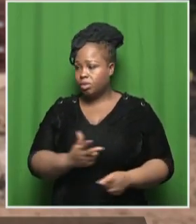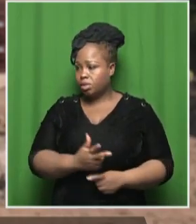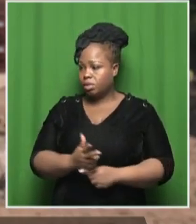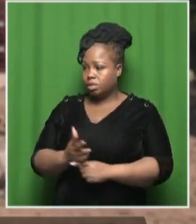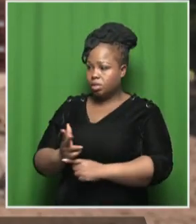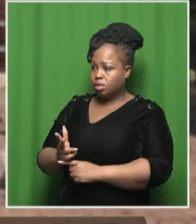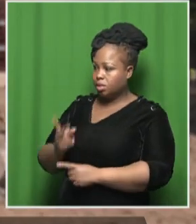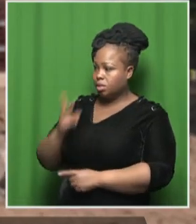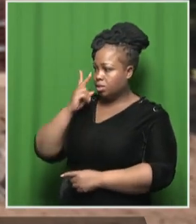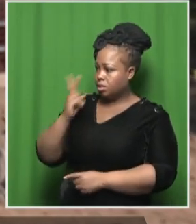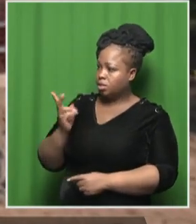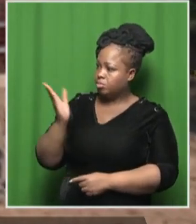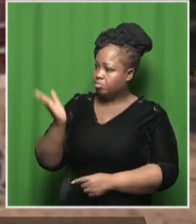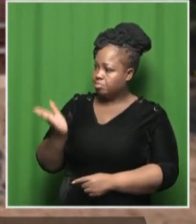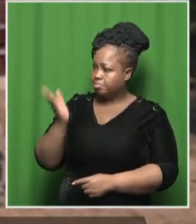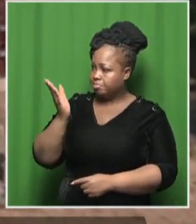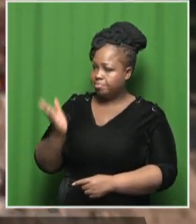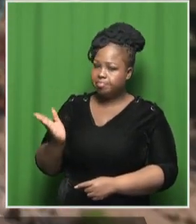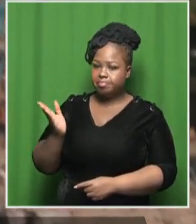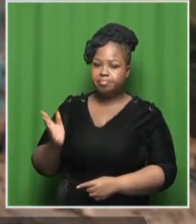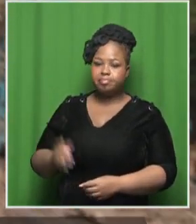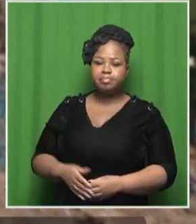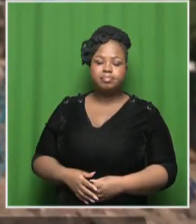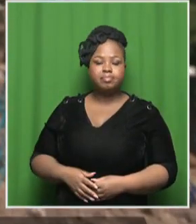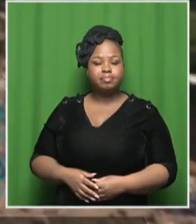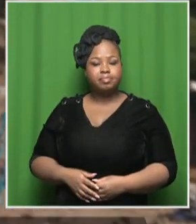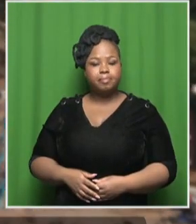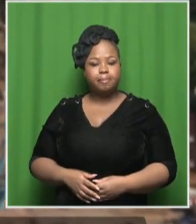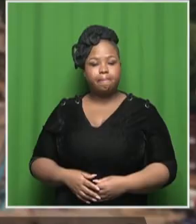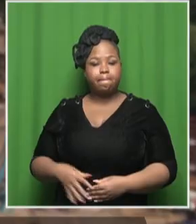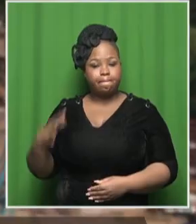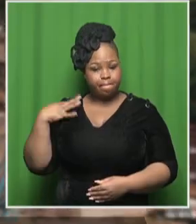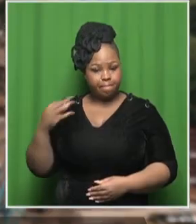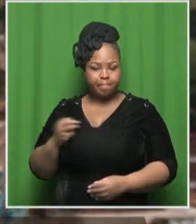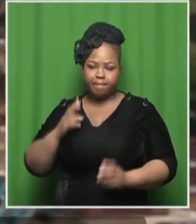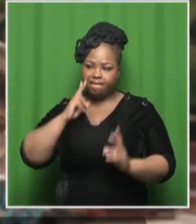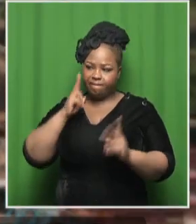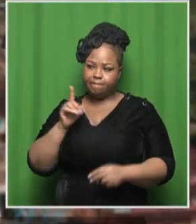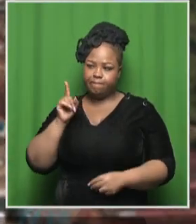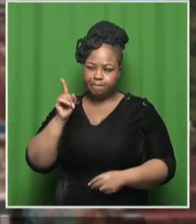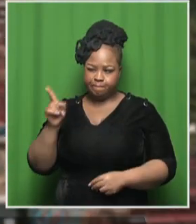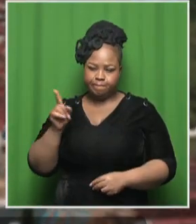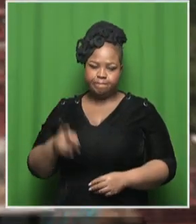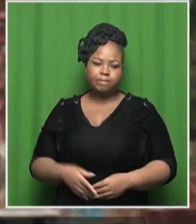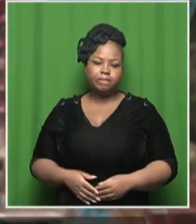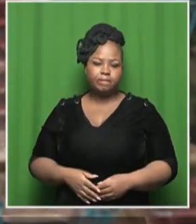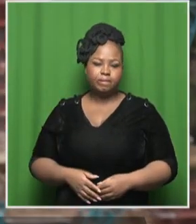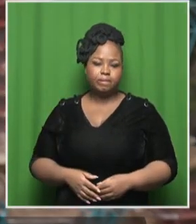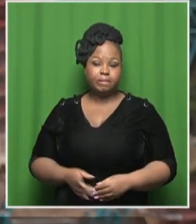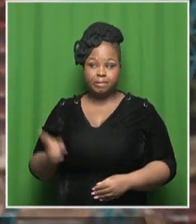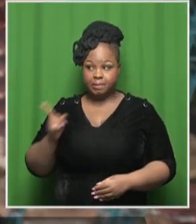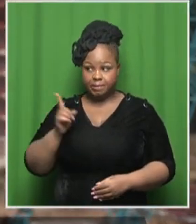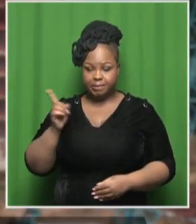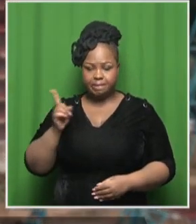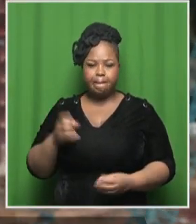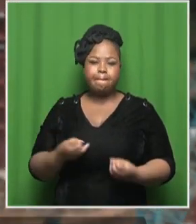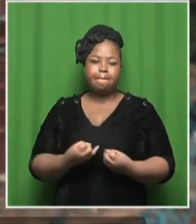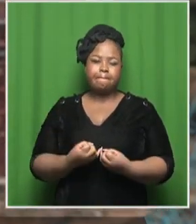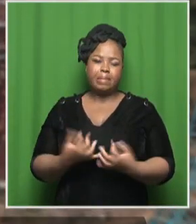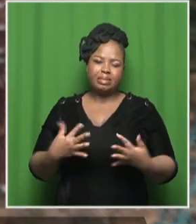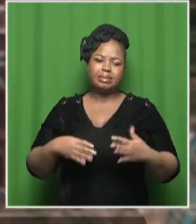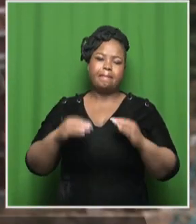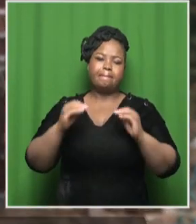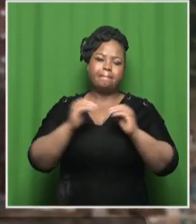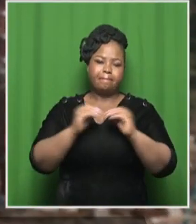one particularly just behind me. And like you said, the minister is going to be visiting several of them, but this one is a multi-billion